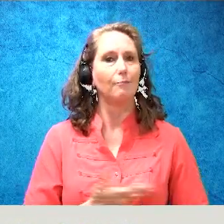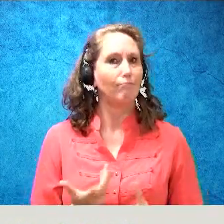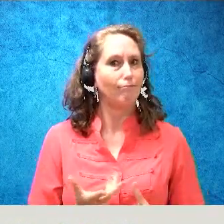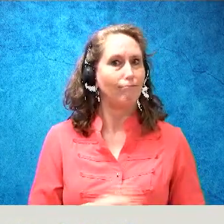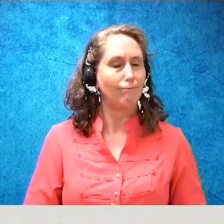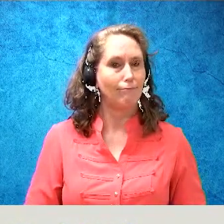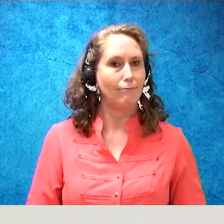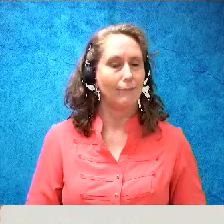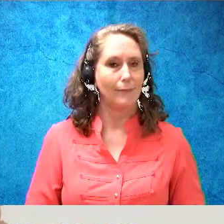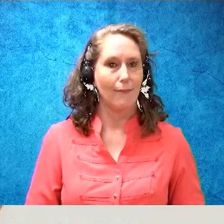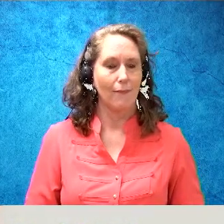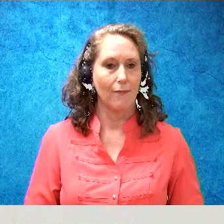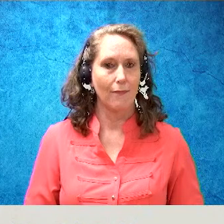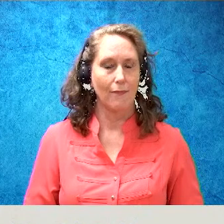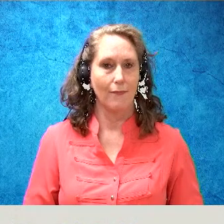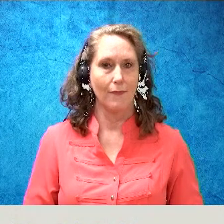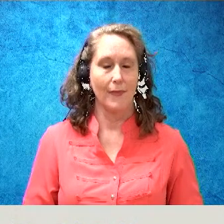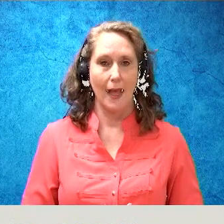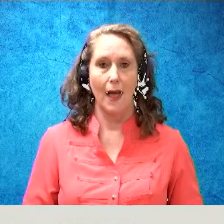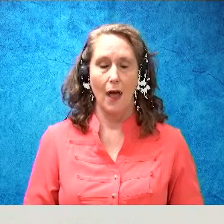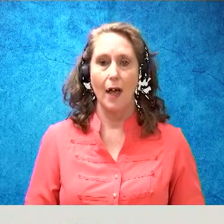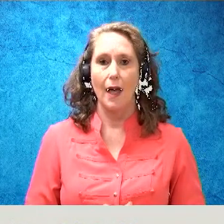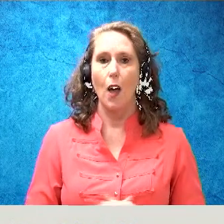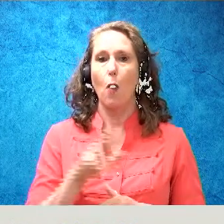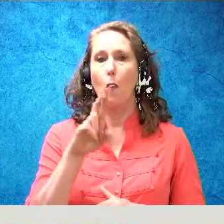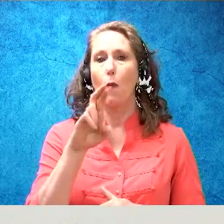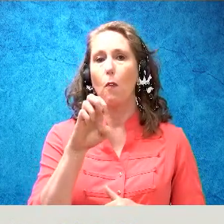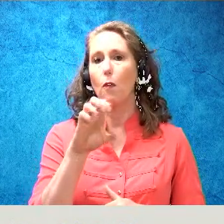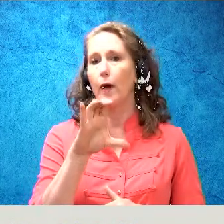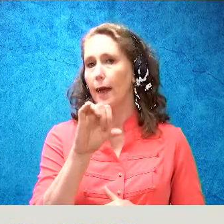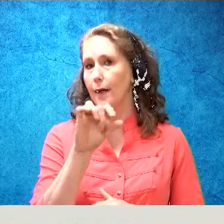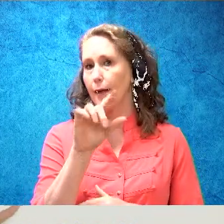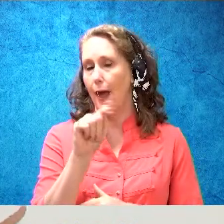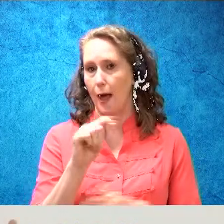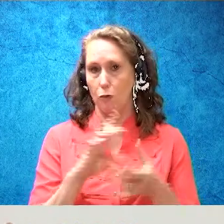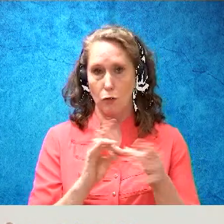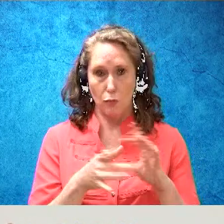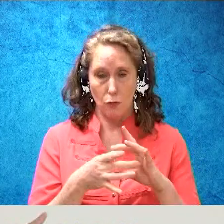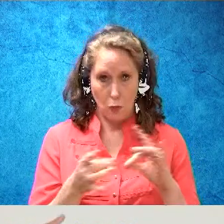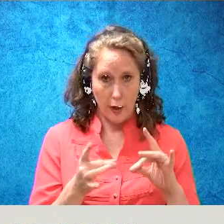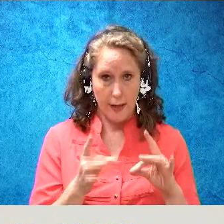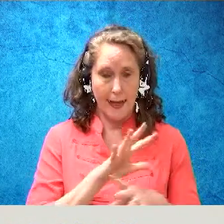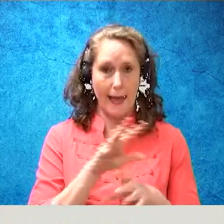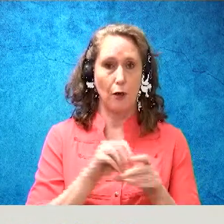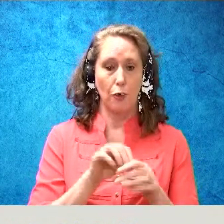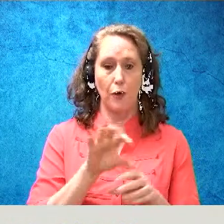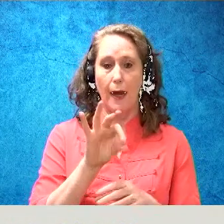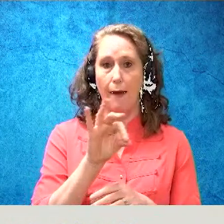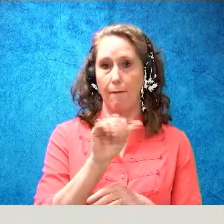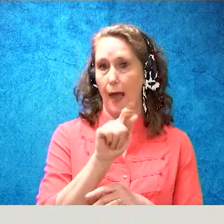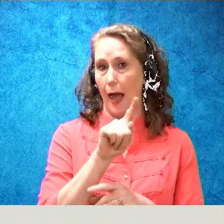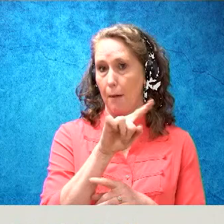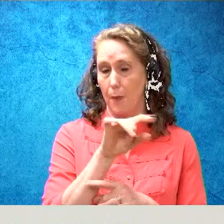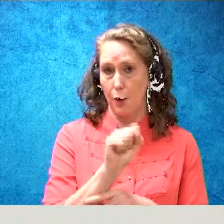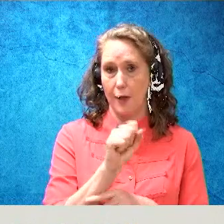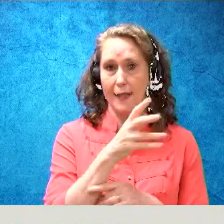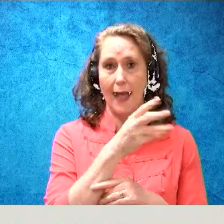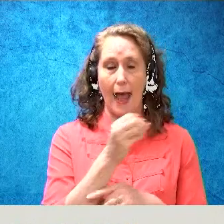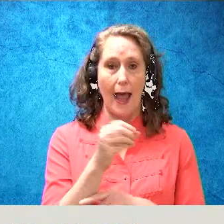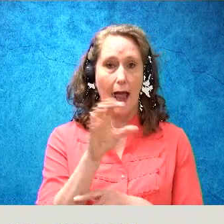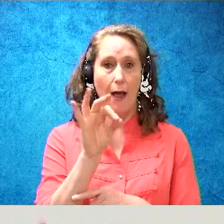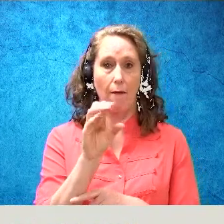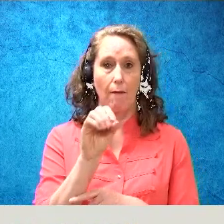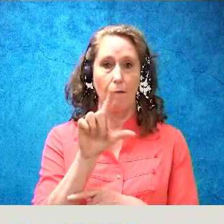is recount stories, including fables and folk tales, and determine their